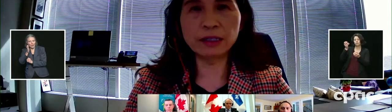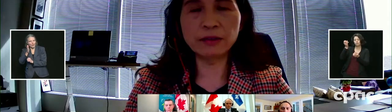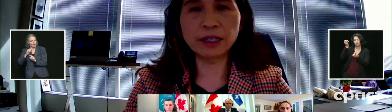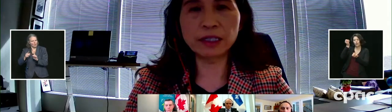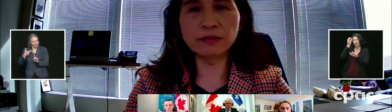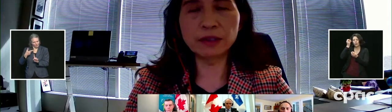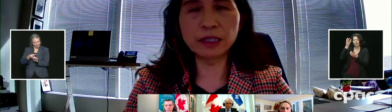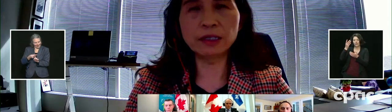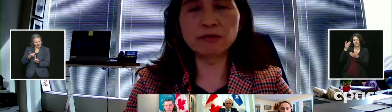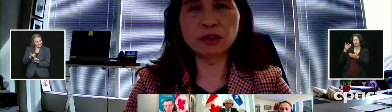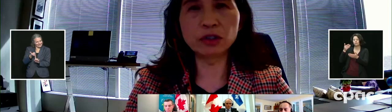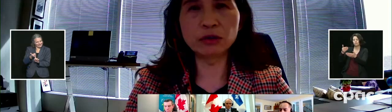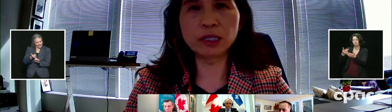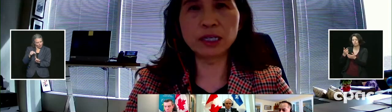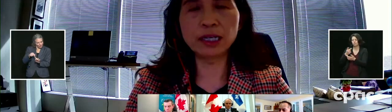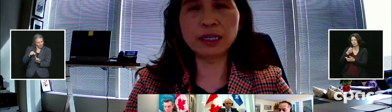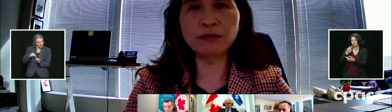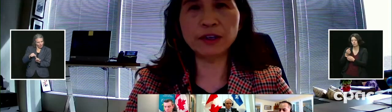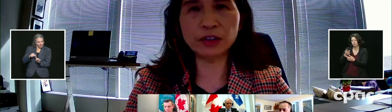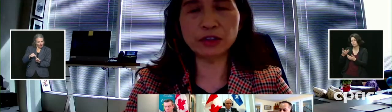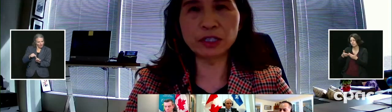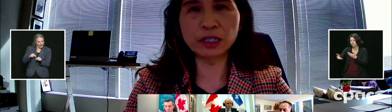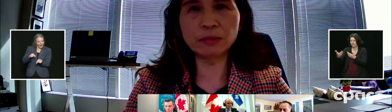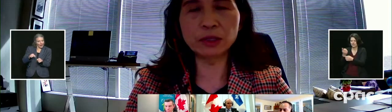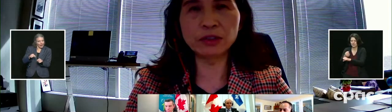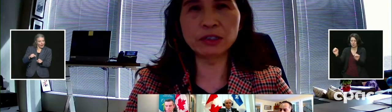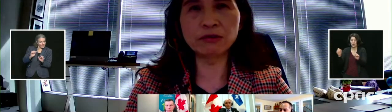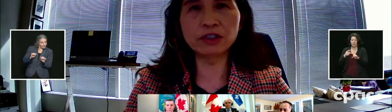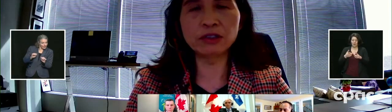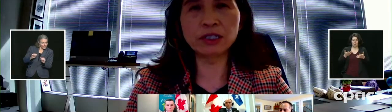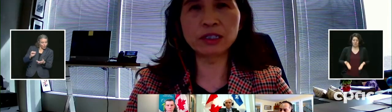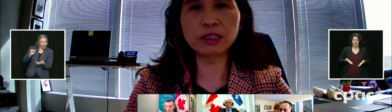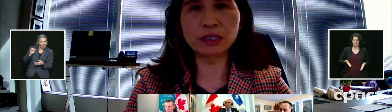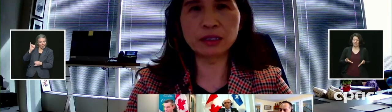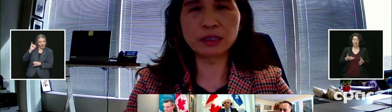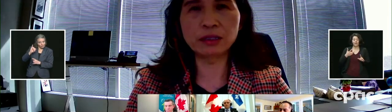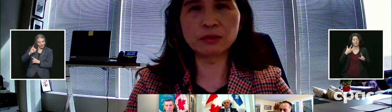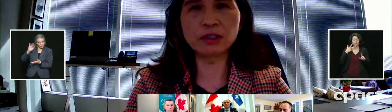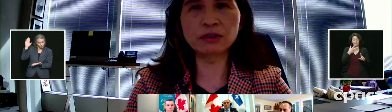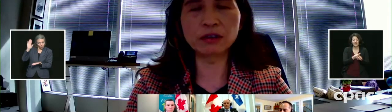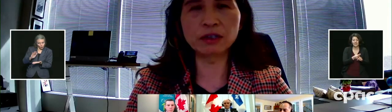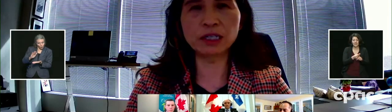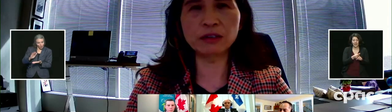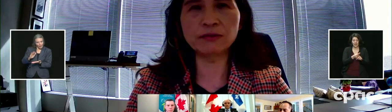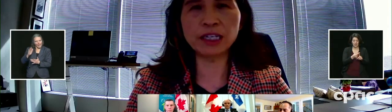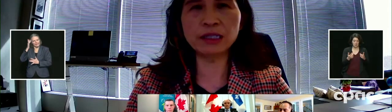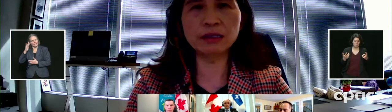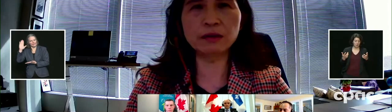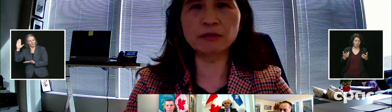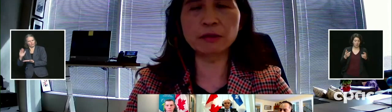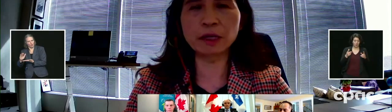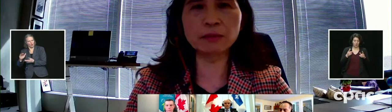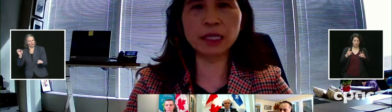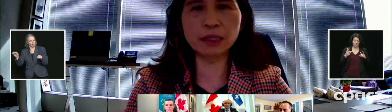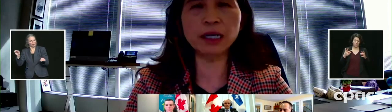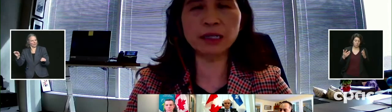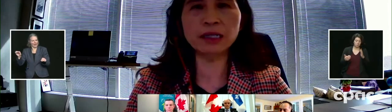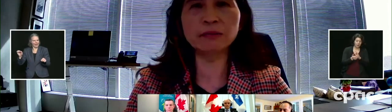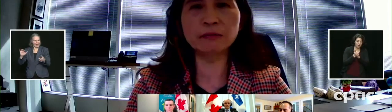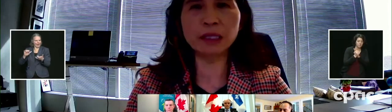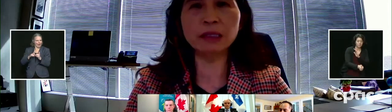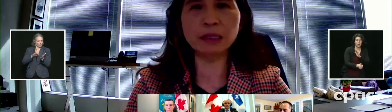vaccine effectiveness in reducing infection as opposed to reducing disease. So we do know that the vaccines they